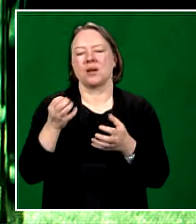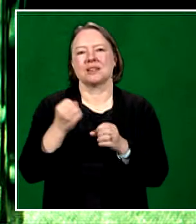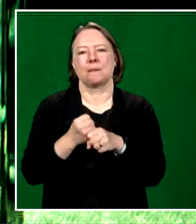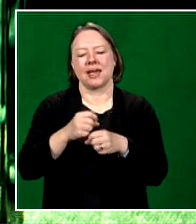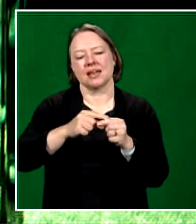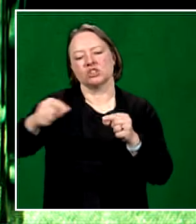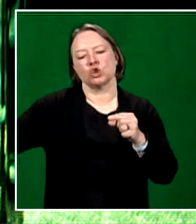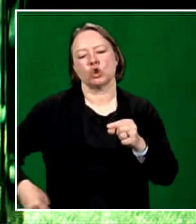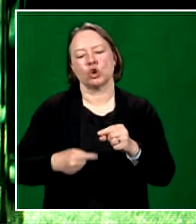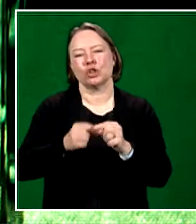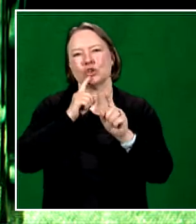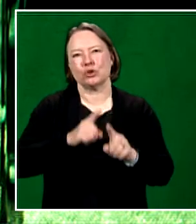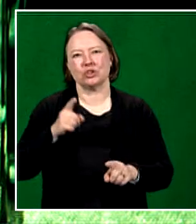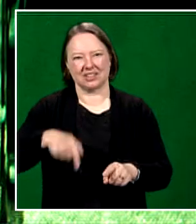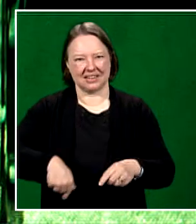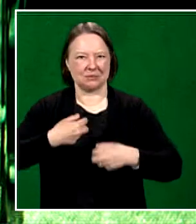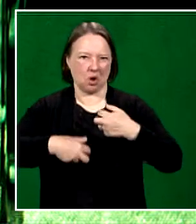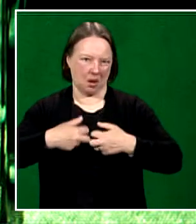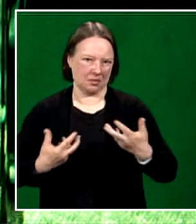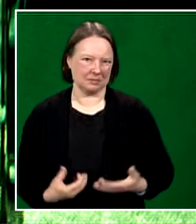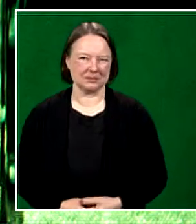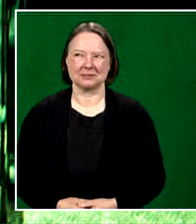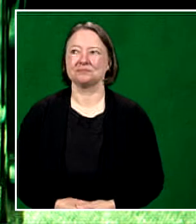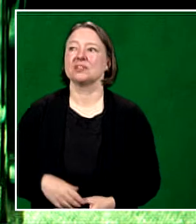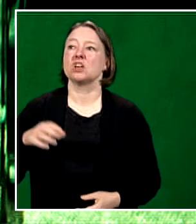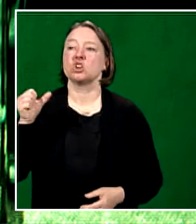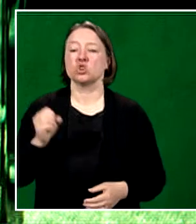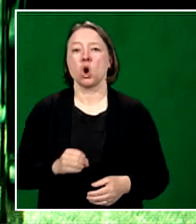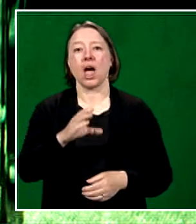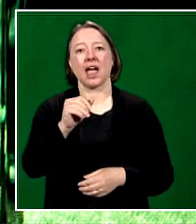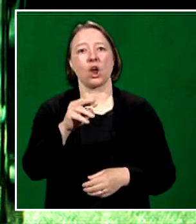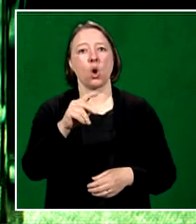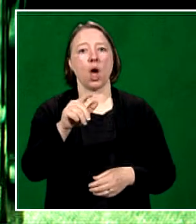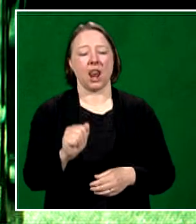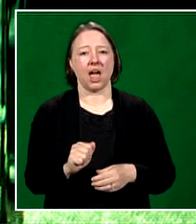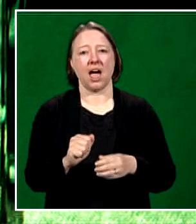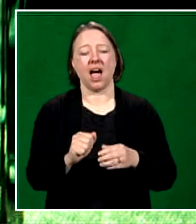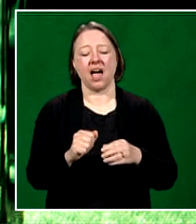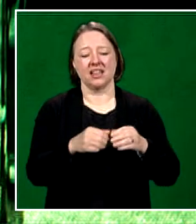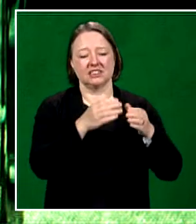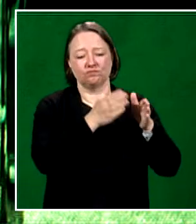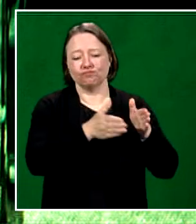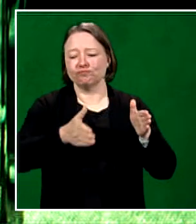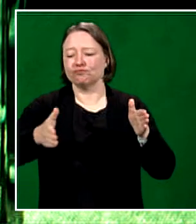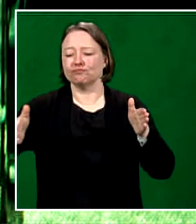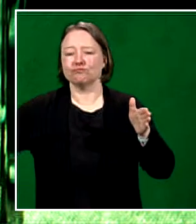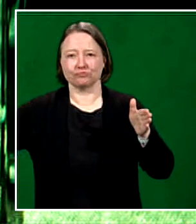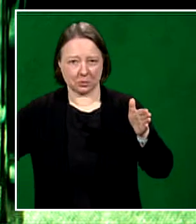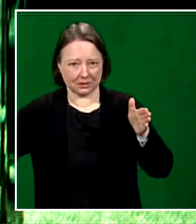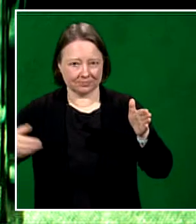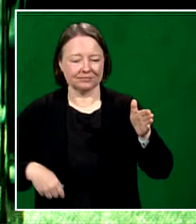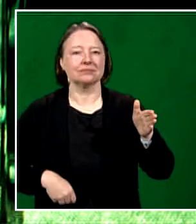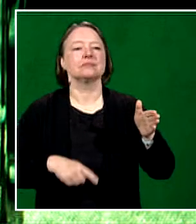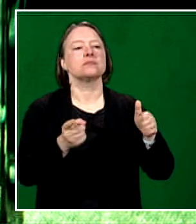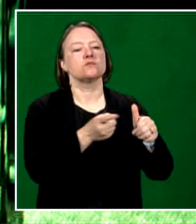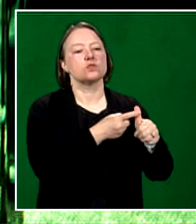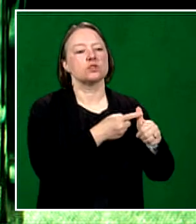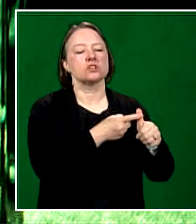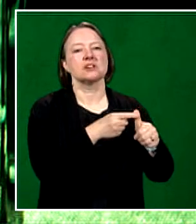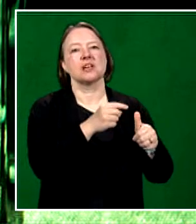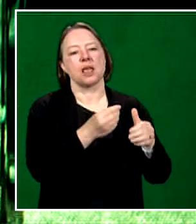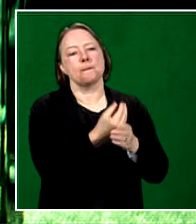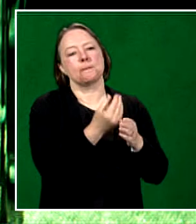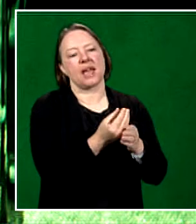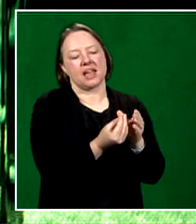solution to these problems. So the canola oil value chain follows this general pattern. First, canola plants are